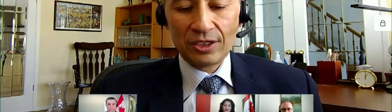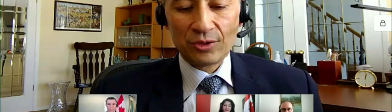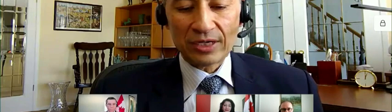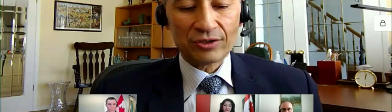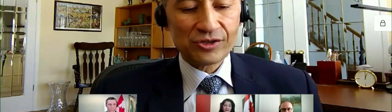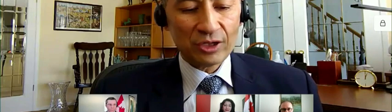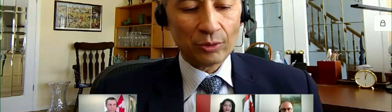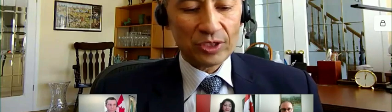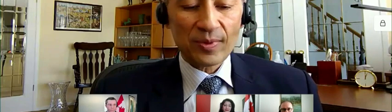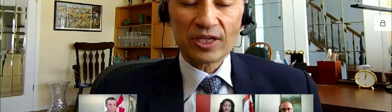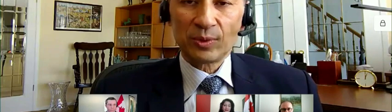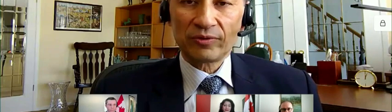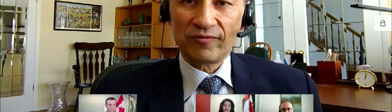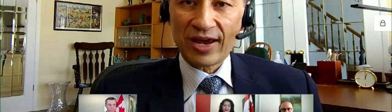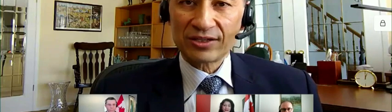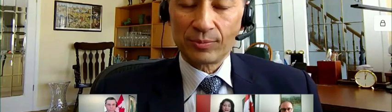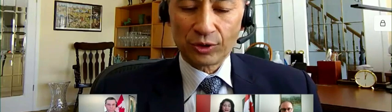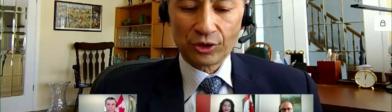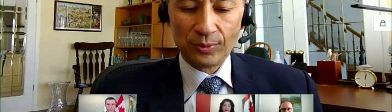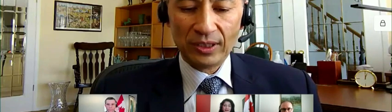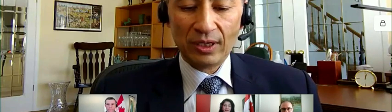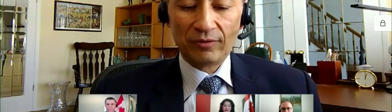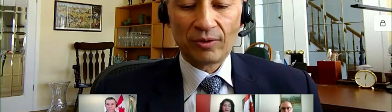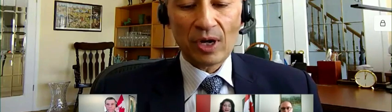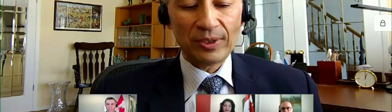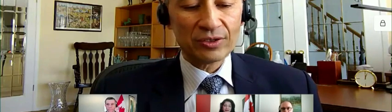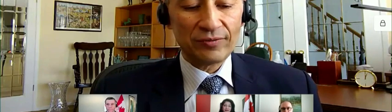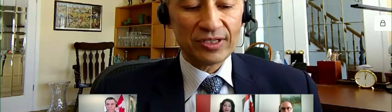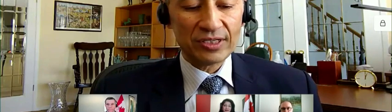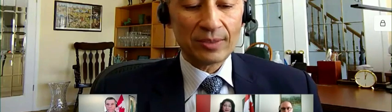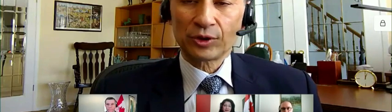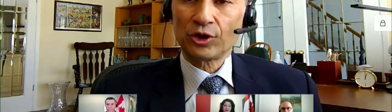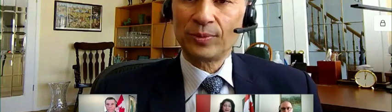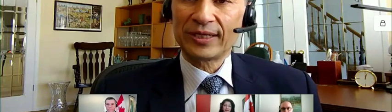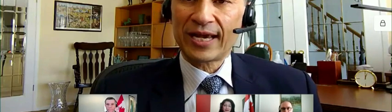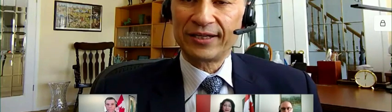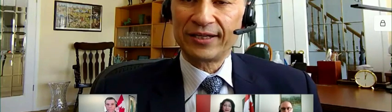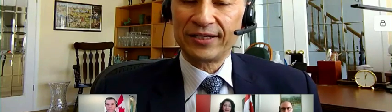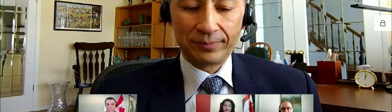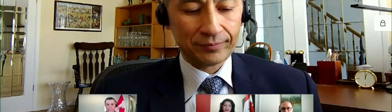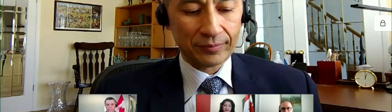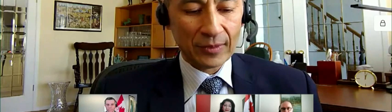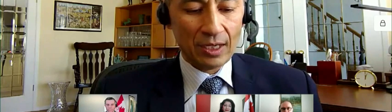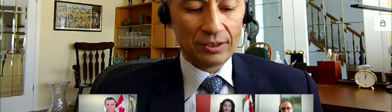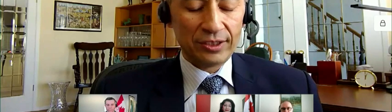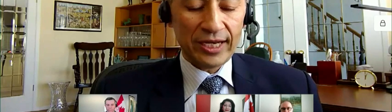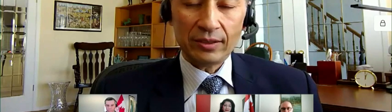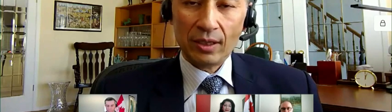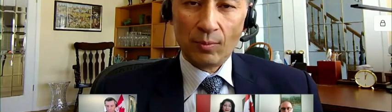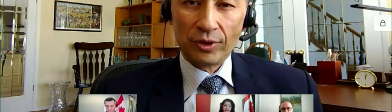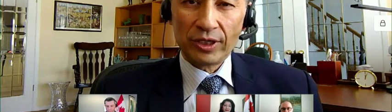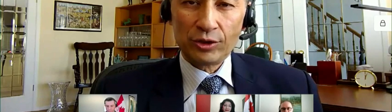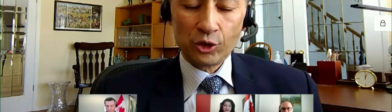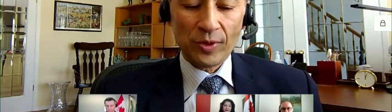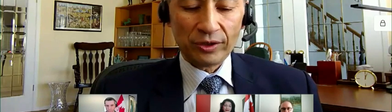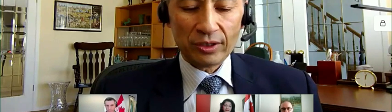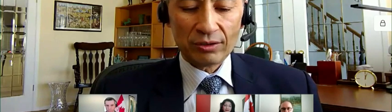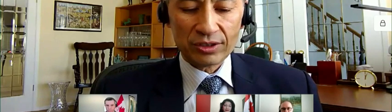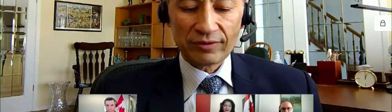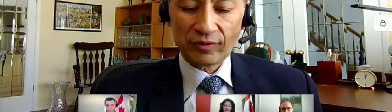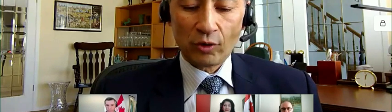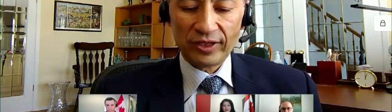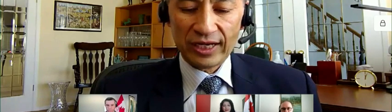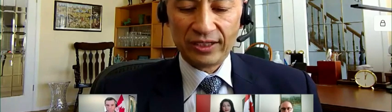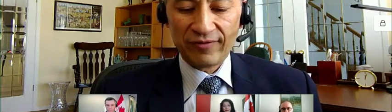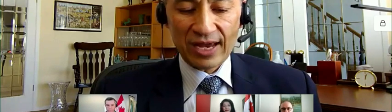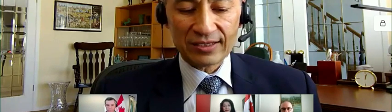Paquette, Director General responsible for vaccine procurement from Public Services and Procurement Canada. To date, more than 2 million